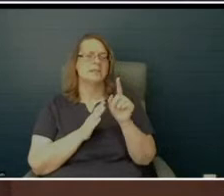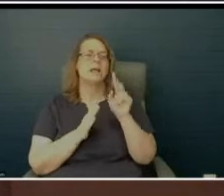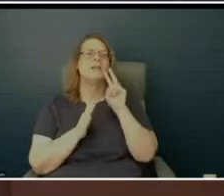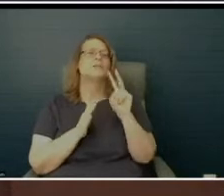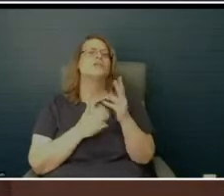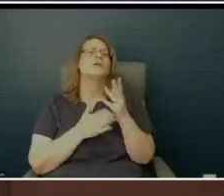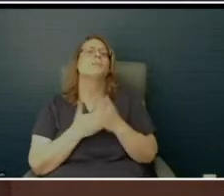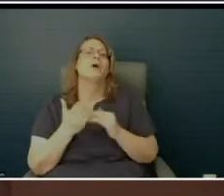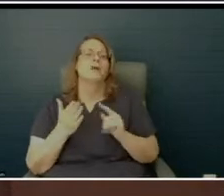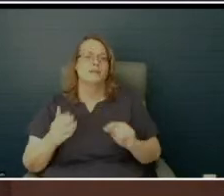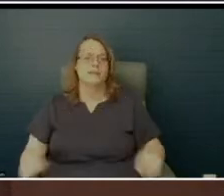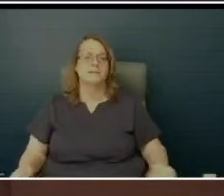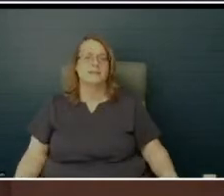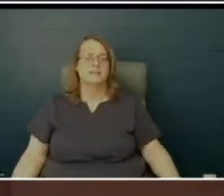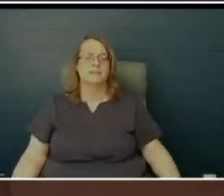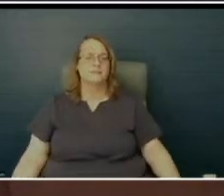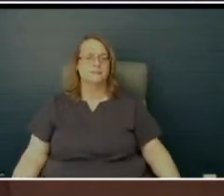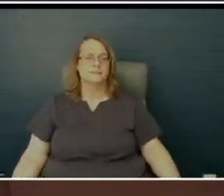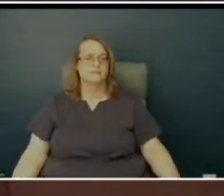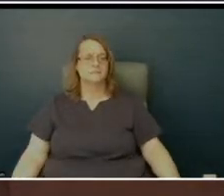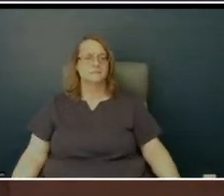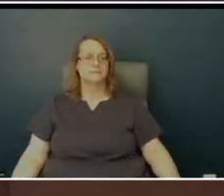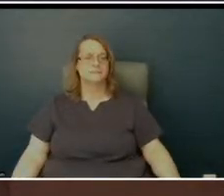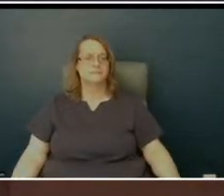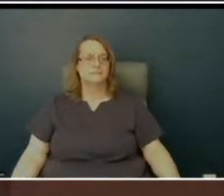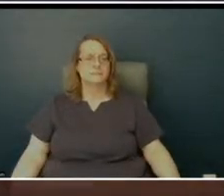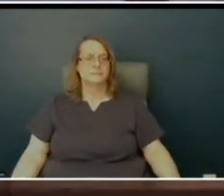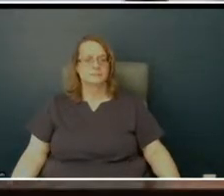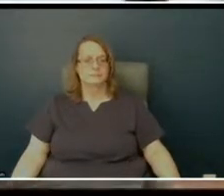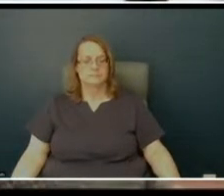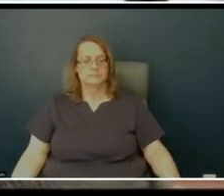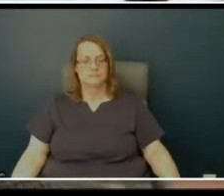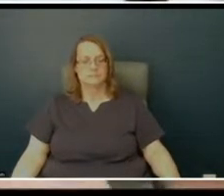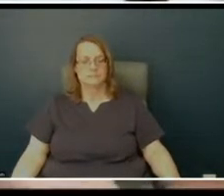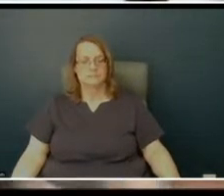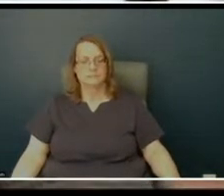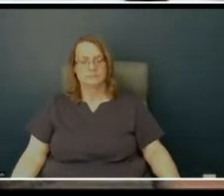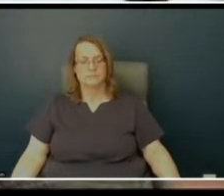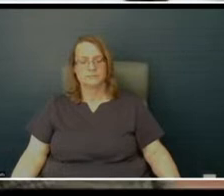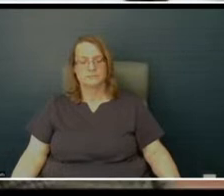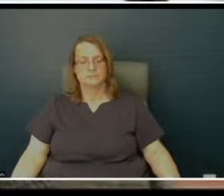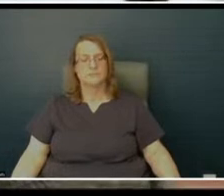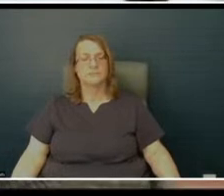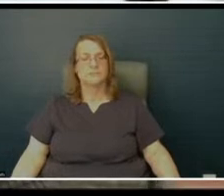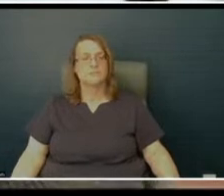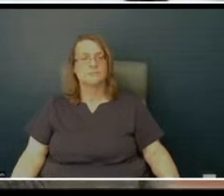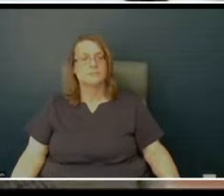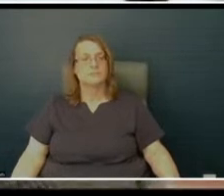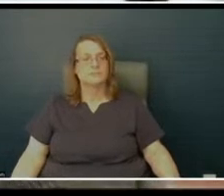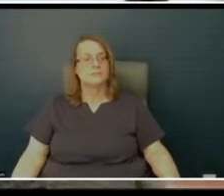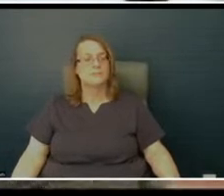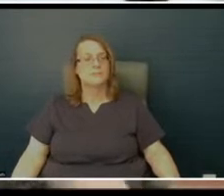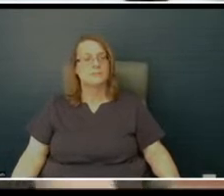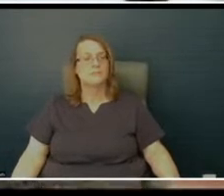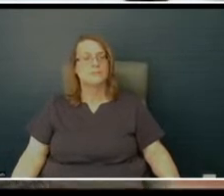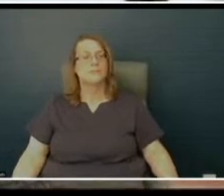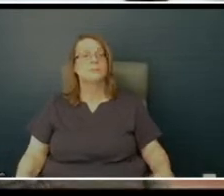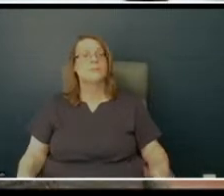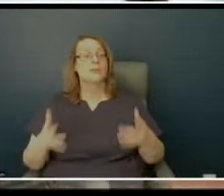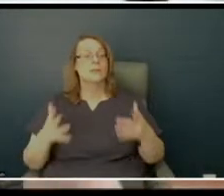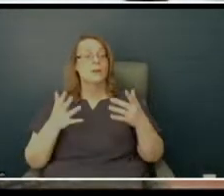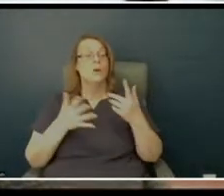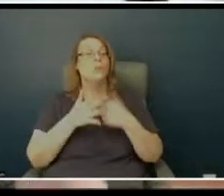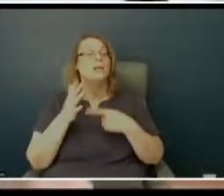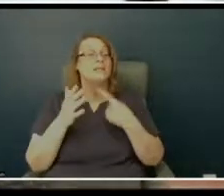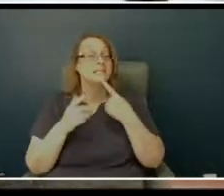that video, if we may. What's being said out of Rome, out of Italy, is that this